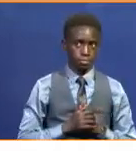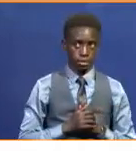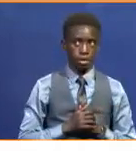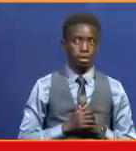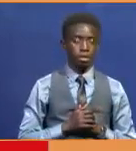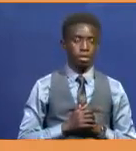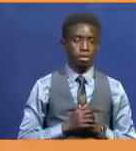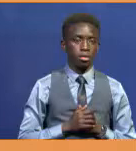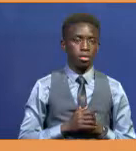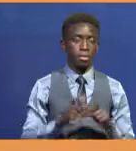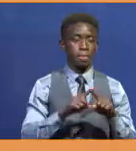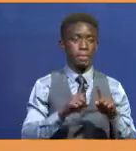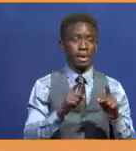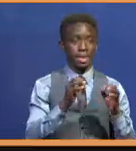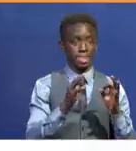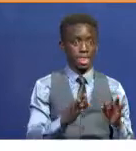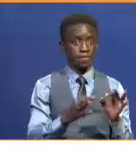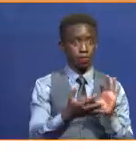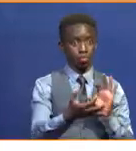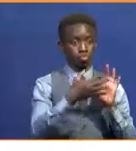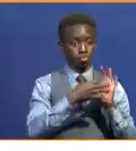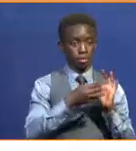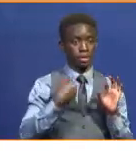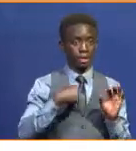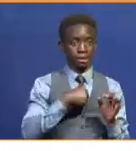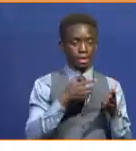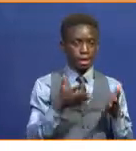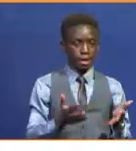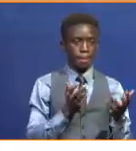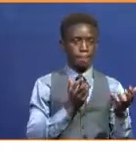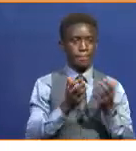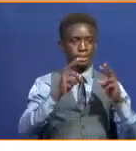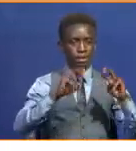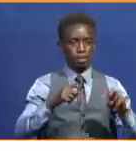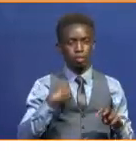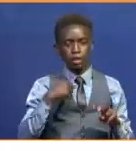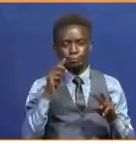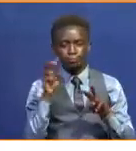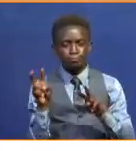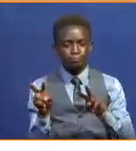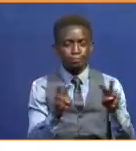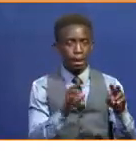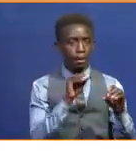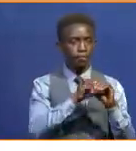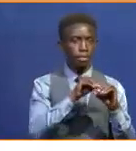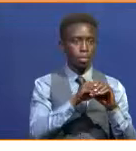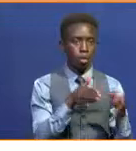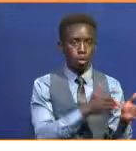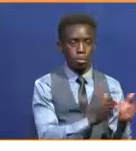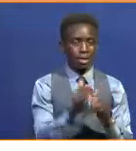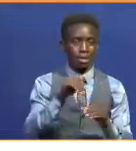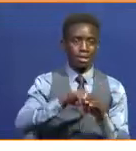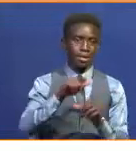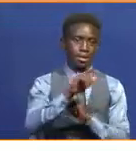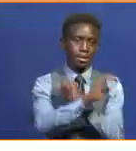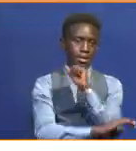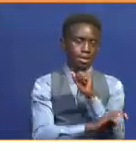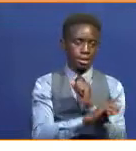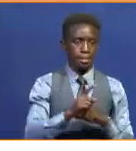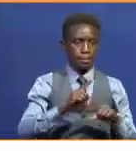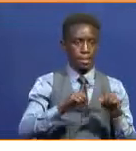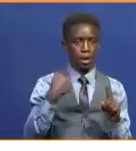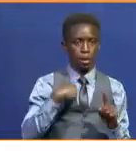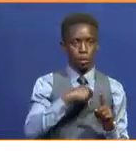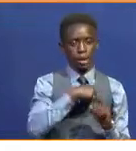But just in case you joined us, this is Biz Check. We are looking at investment opportunities in the country, and we'll be delving a little